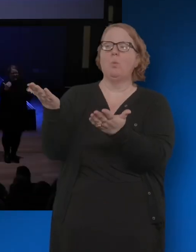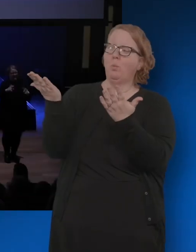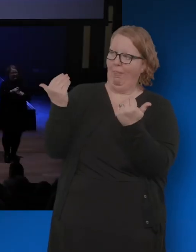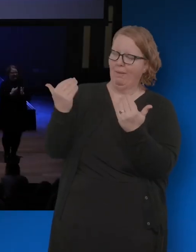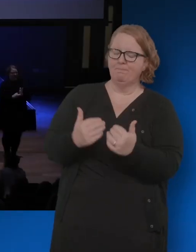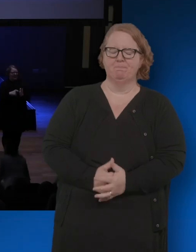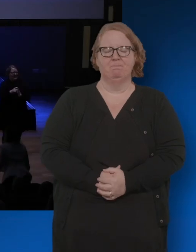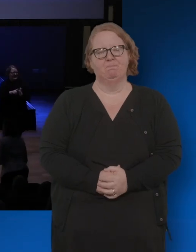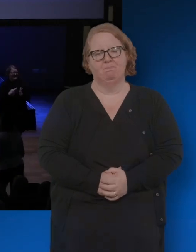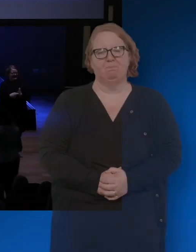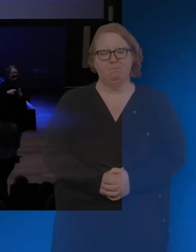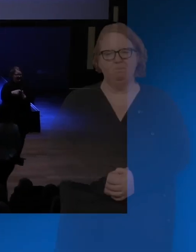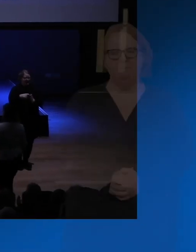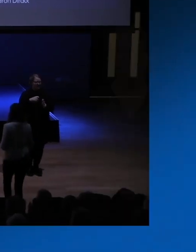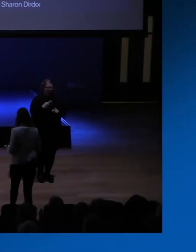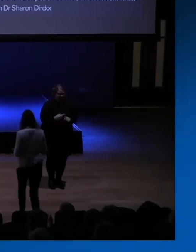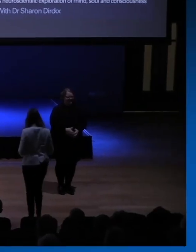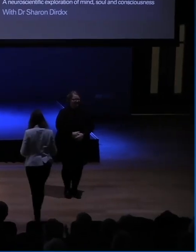Dirckx.